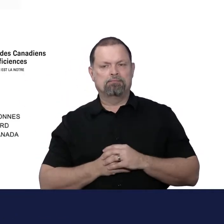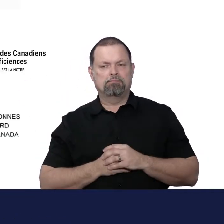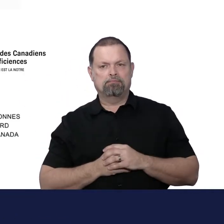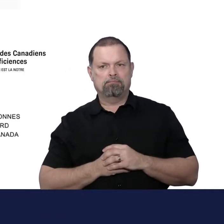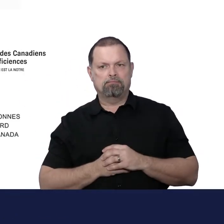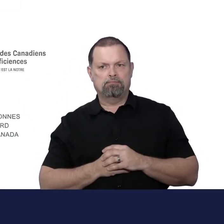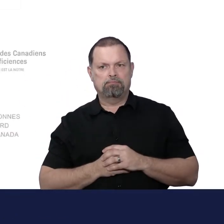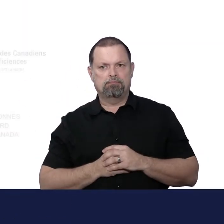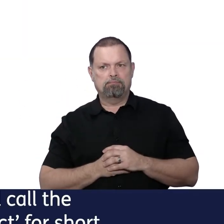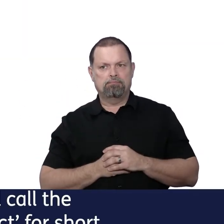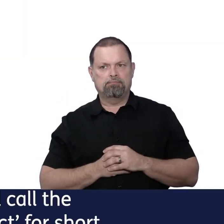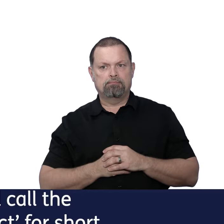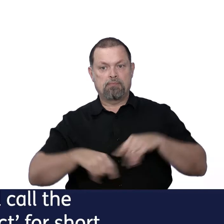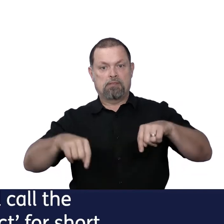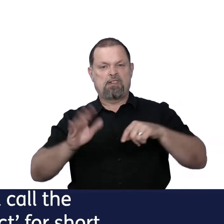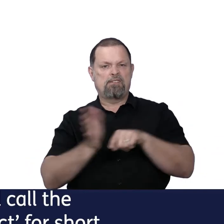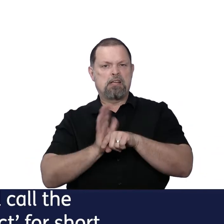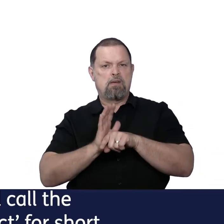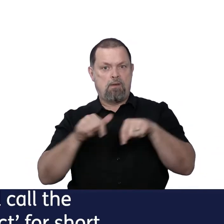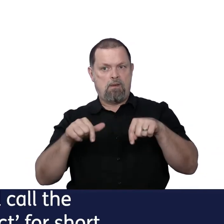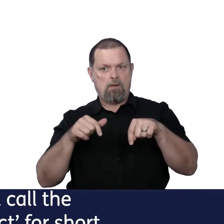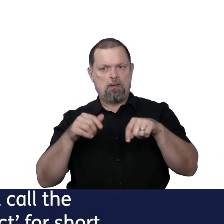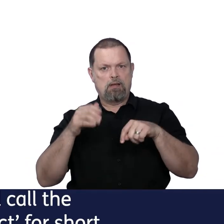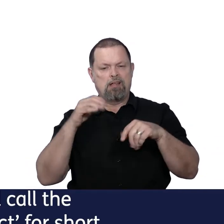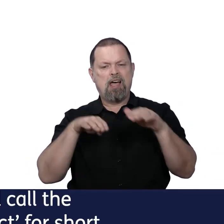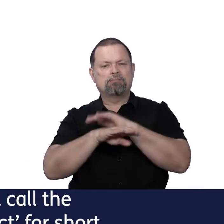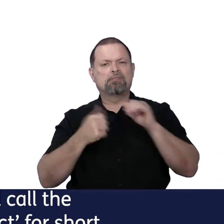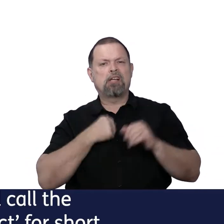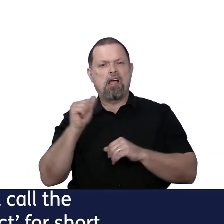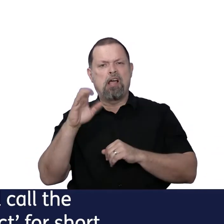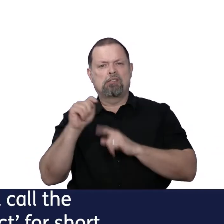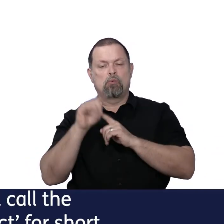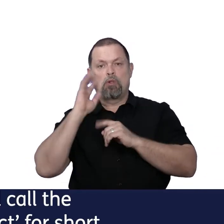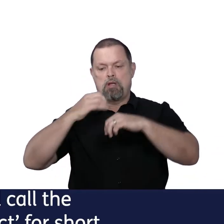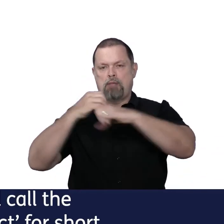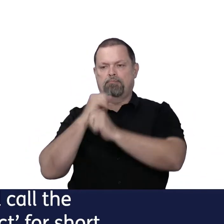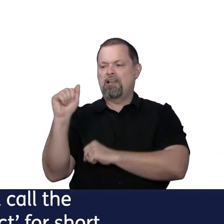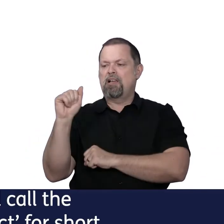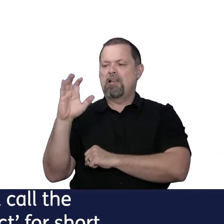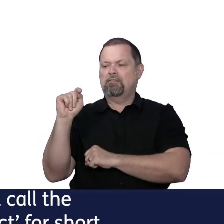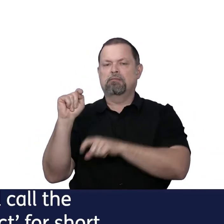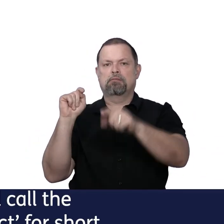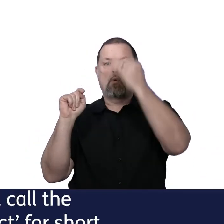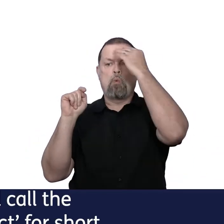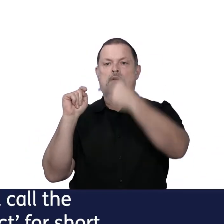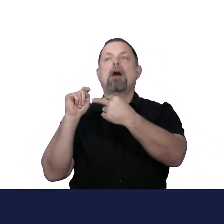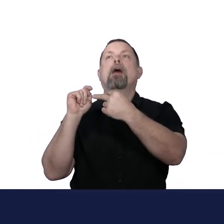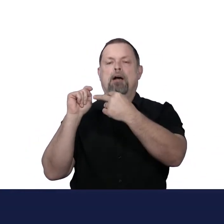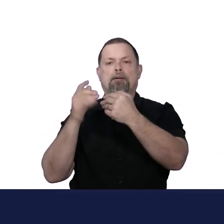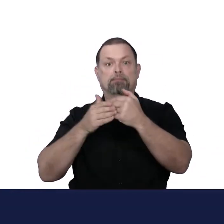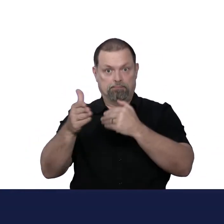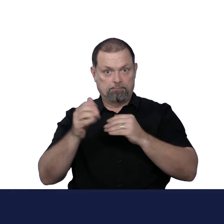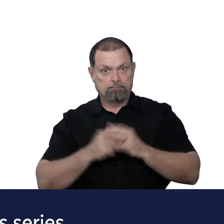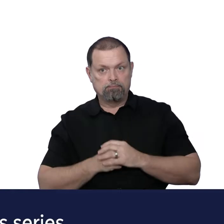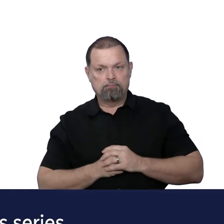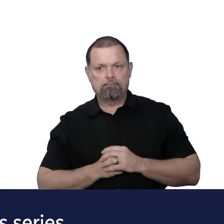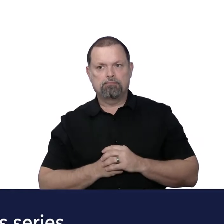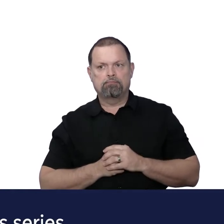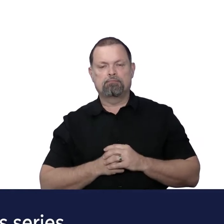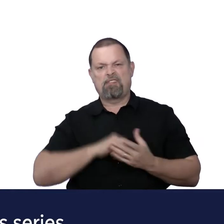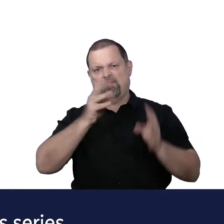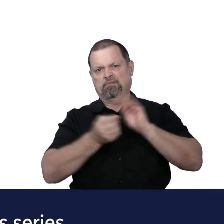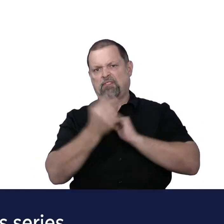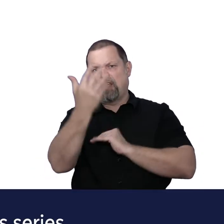Canada. In this video series, we will call the Accessible Canada Act the Act for short. There